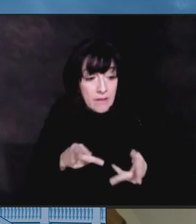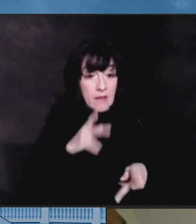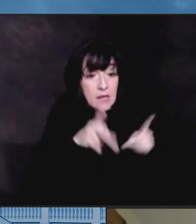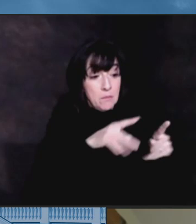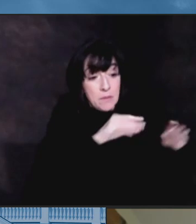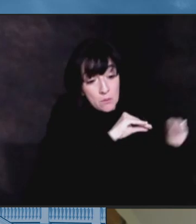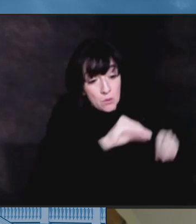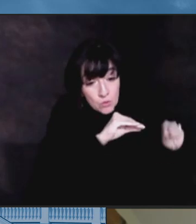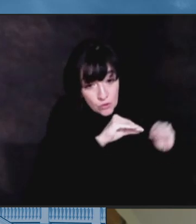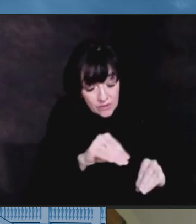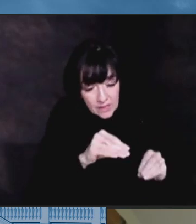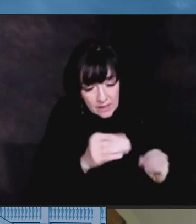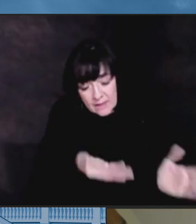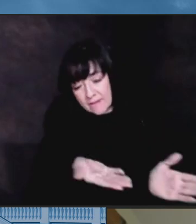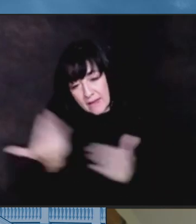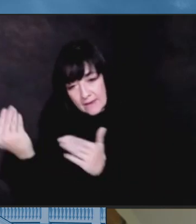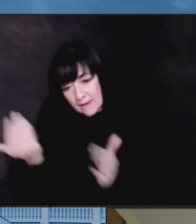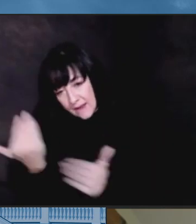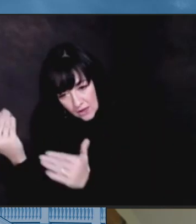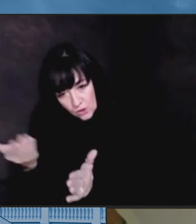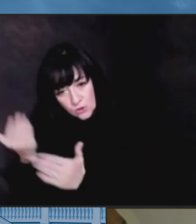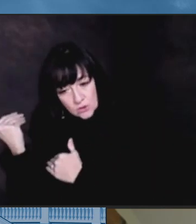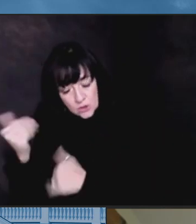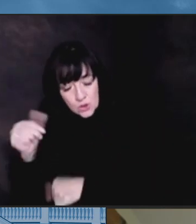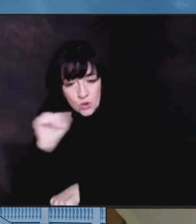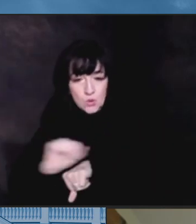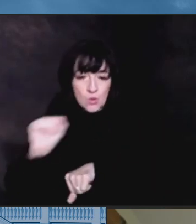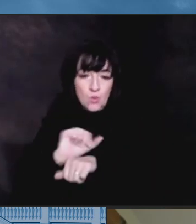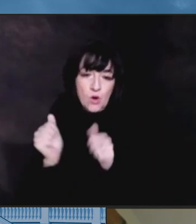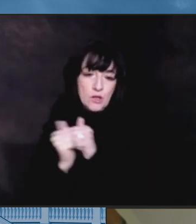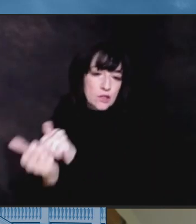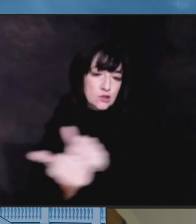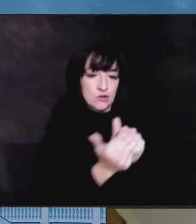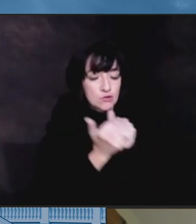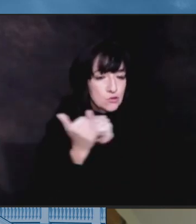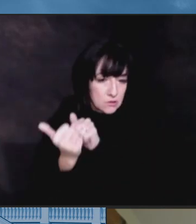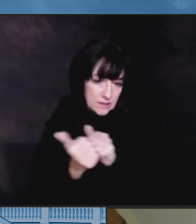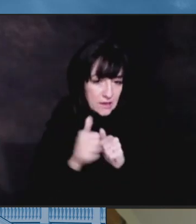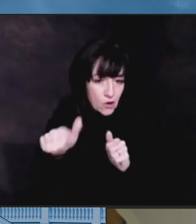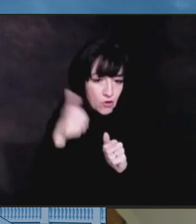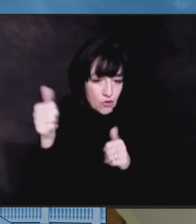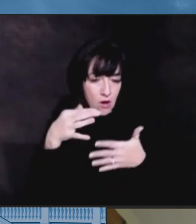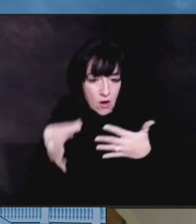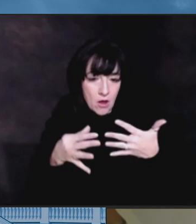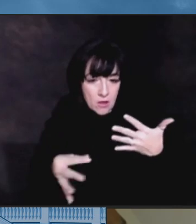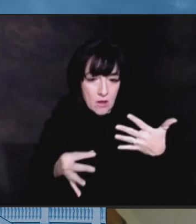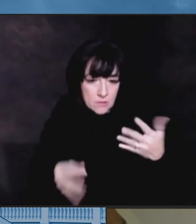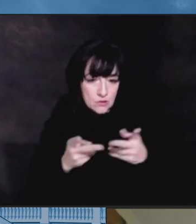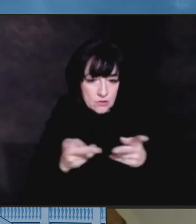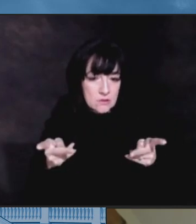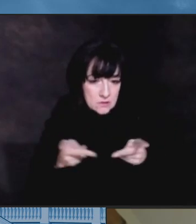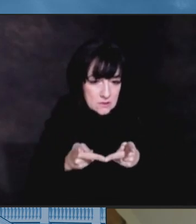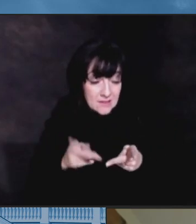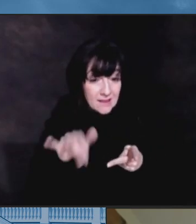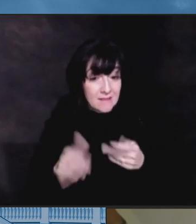working together on alternative care sites. The limiting factor being mostly the